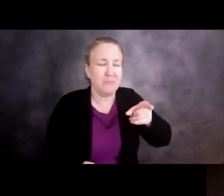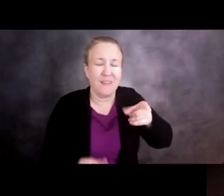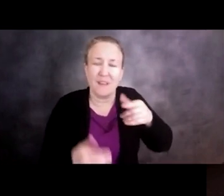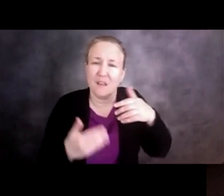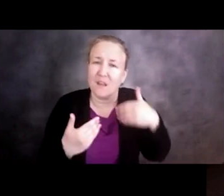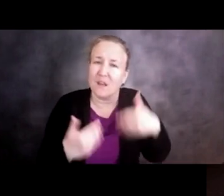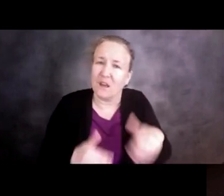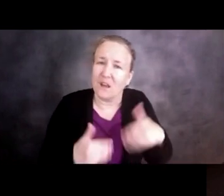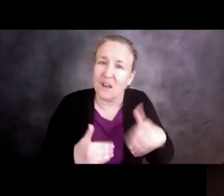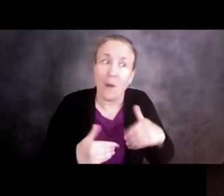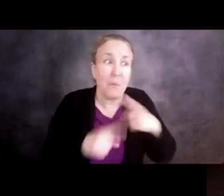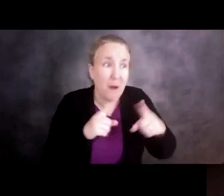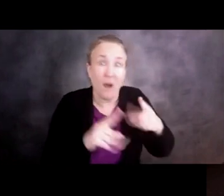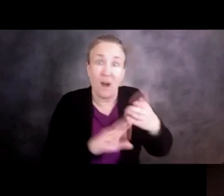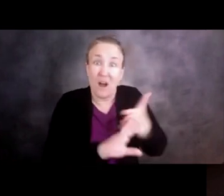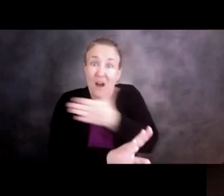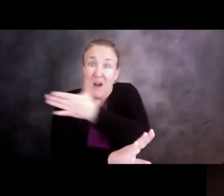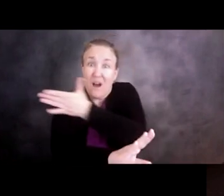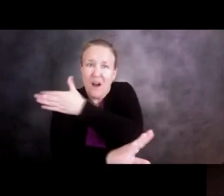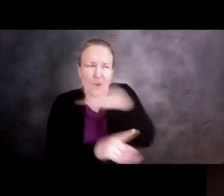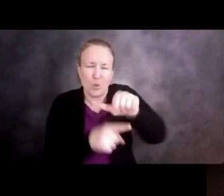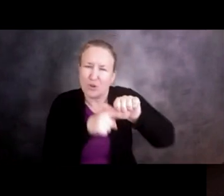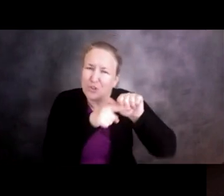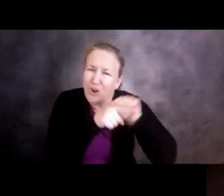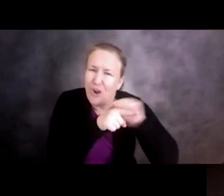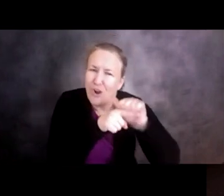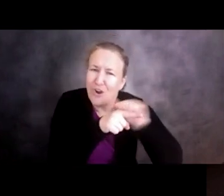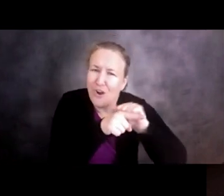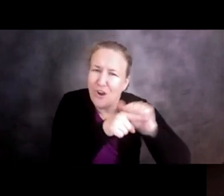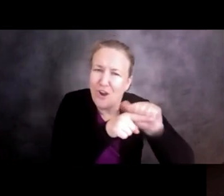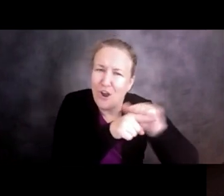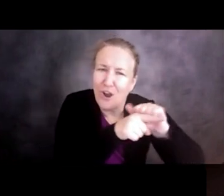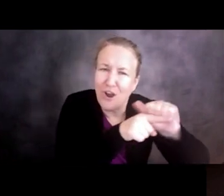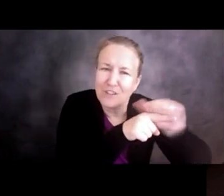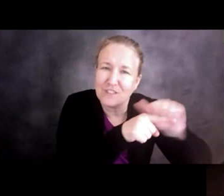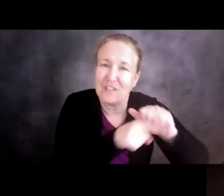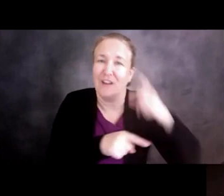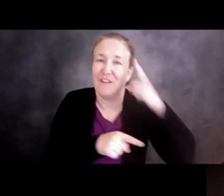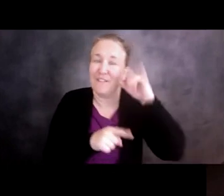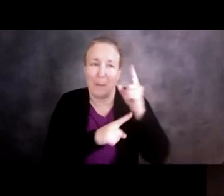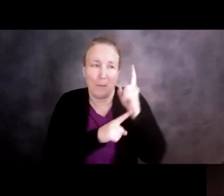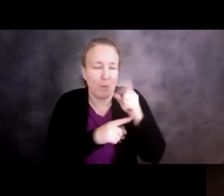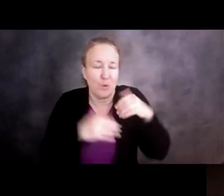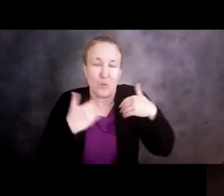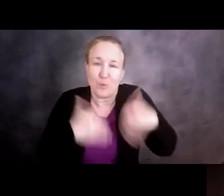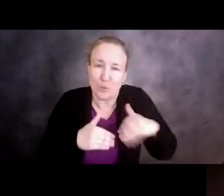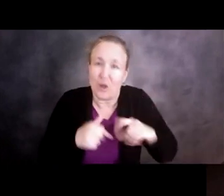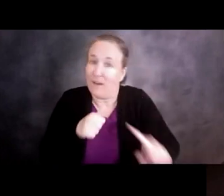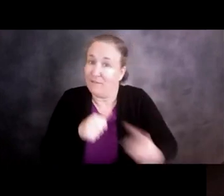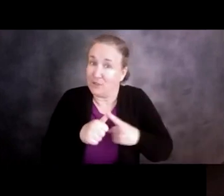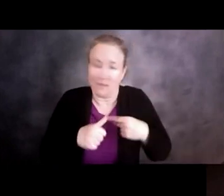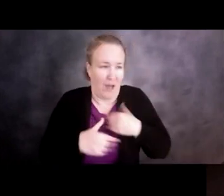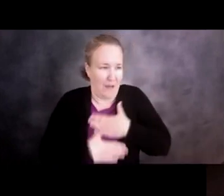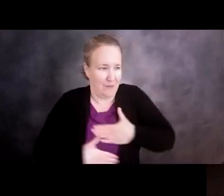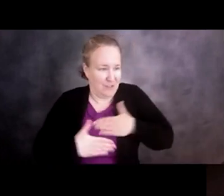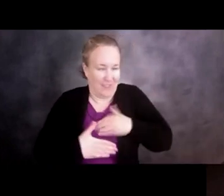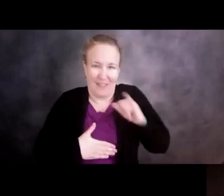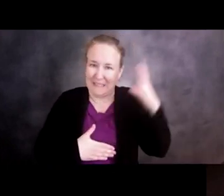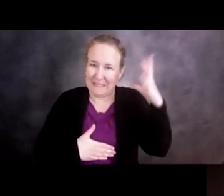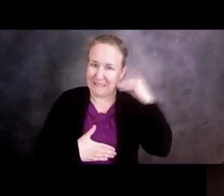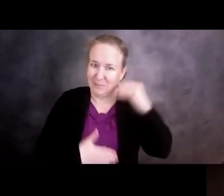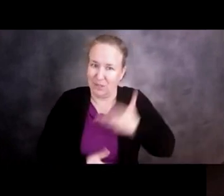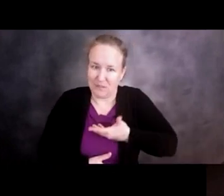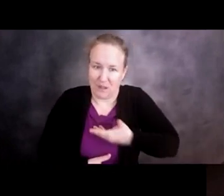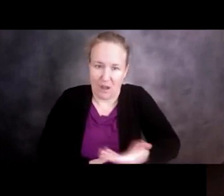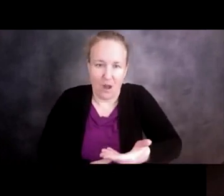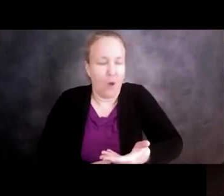full of rehearsal, I can only imagine. And so those moments, I was one, appreciative of that embodied experience to be